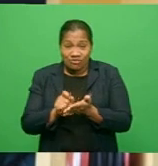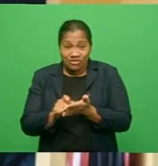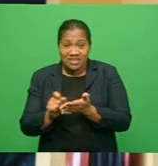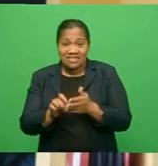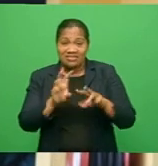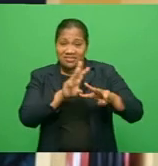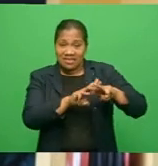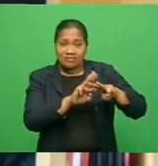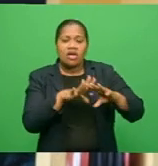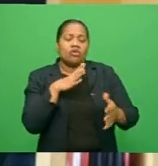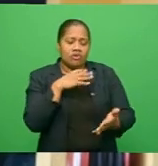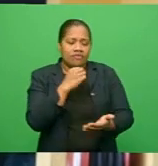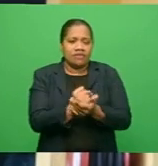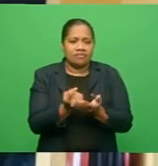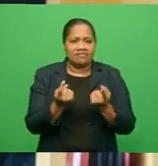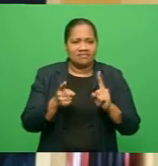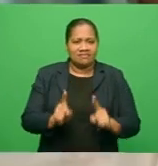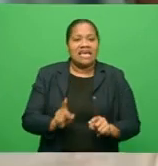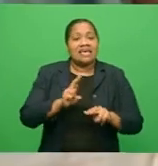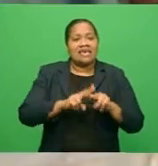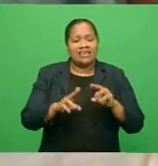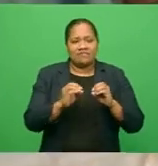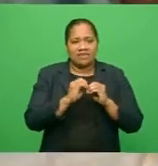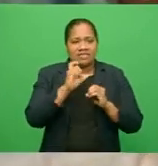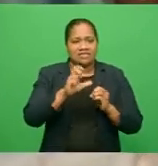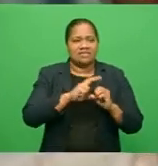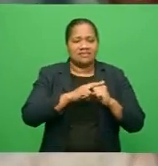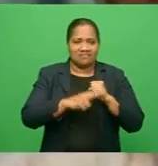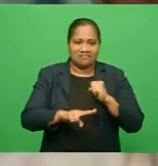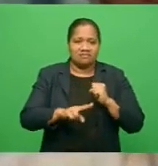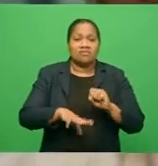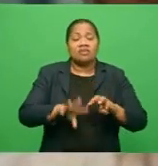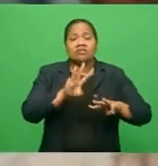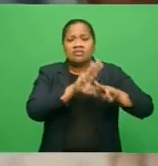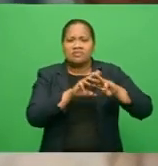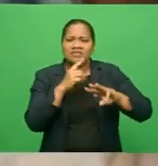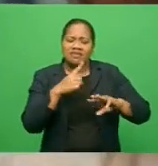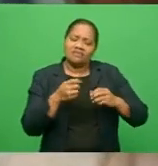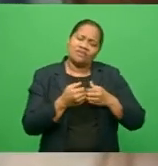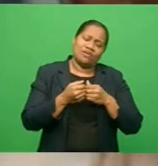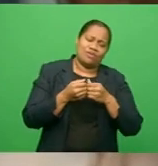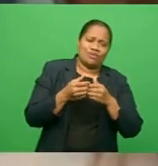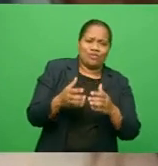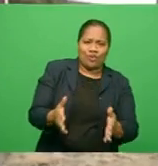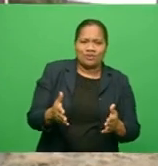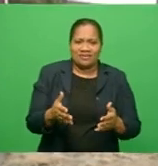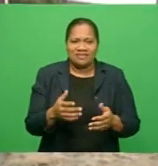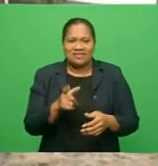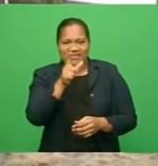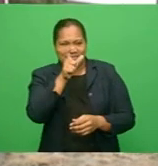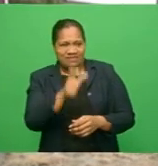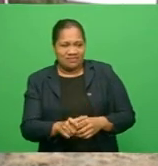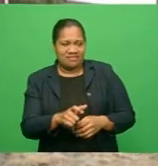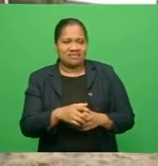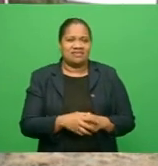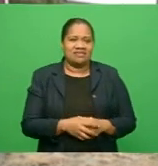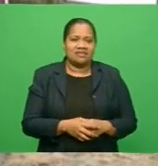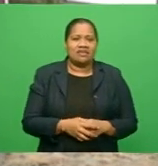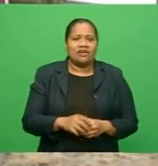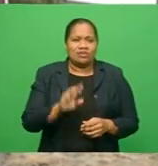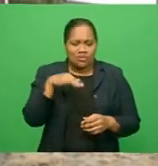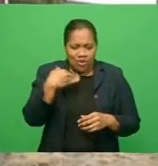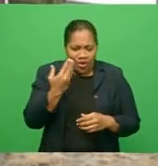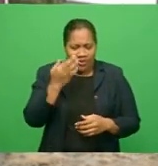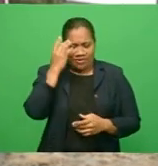his death to FBC News. Sedelpa says they have lost a towering figure who was more than once the conscience keeper of the